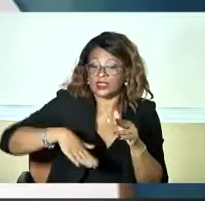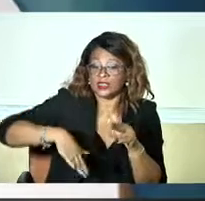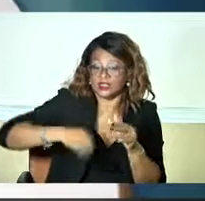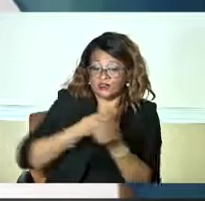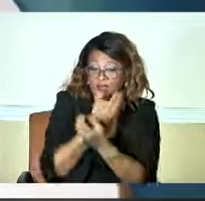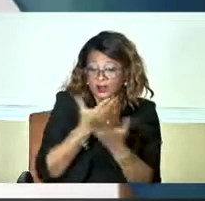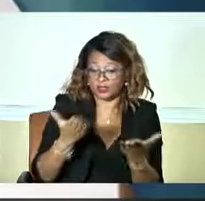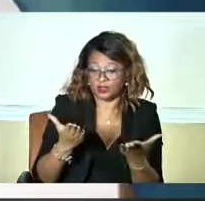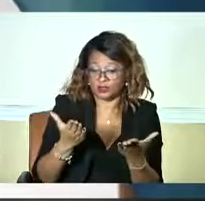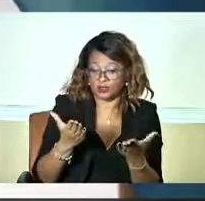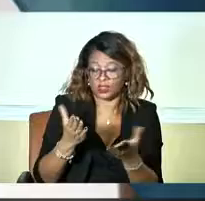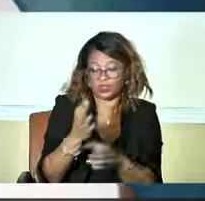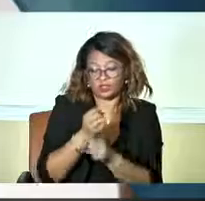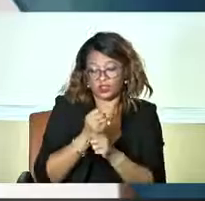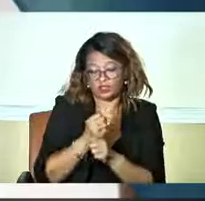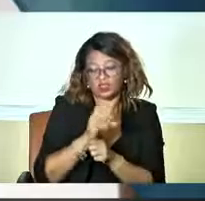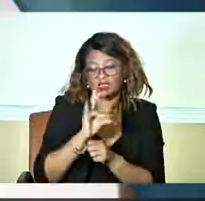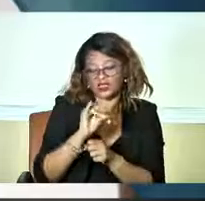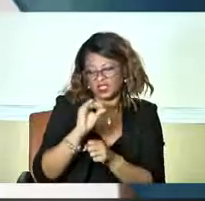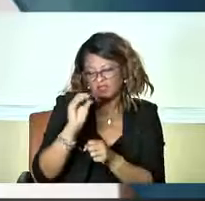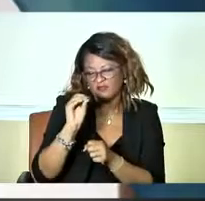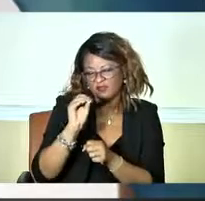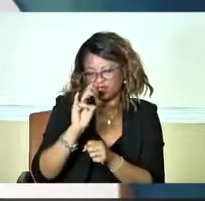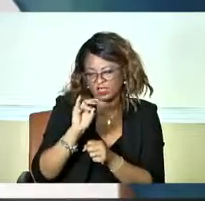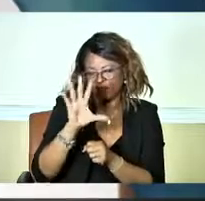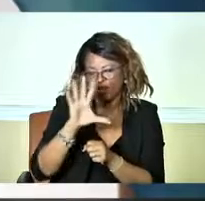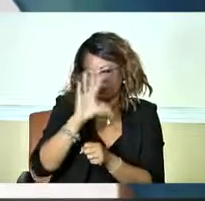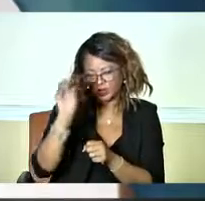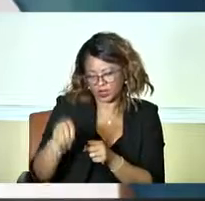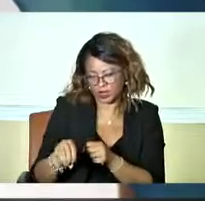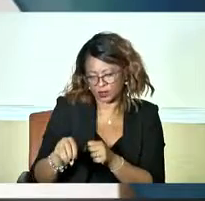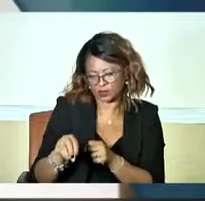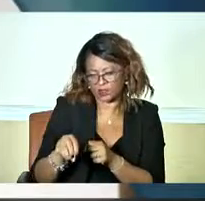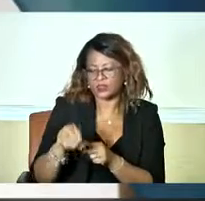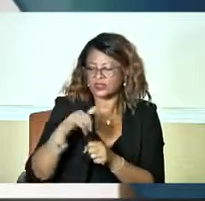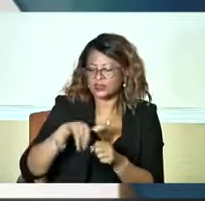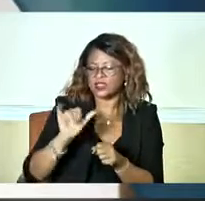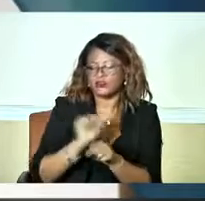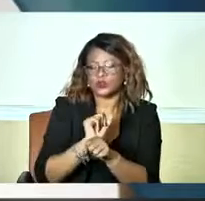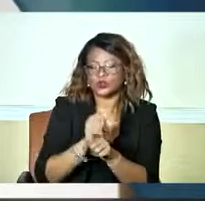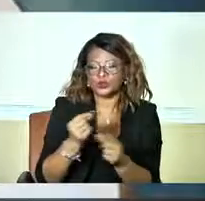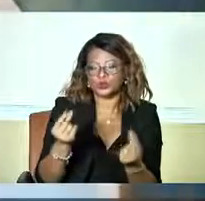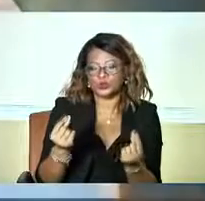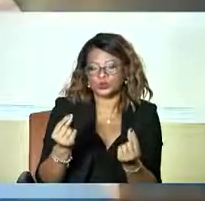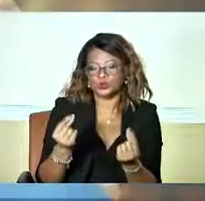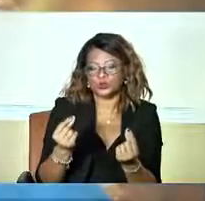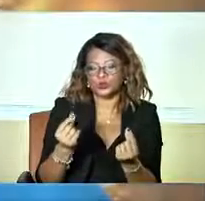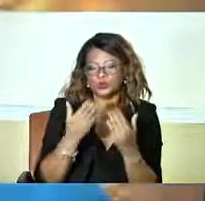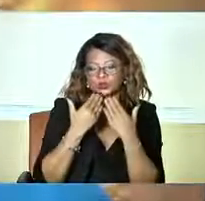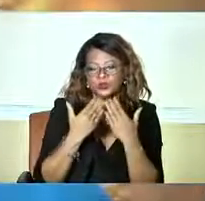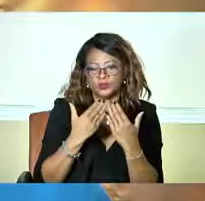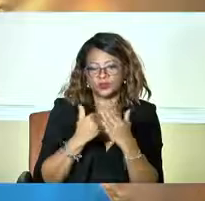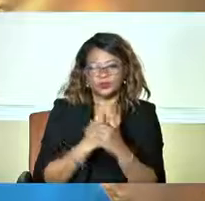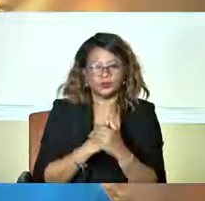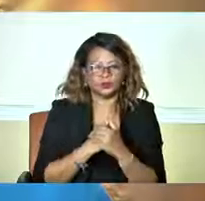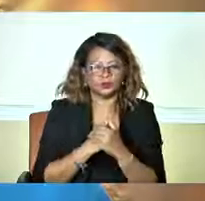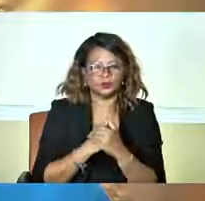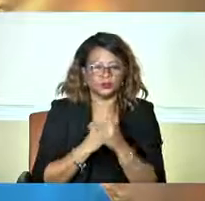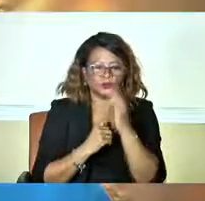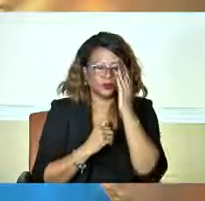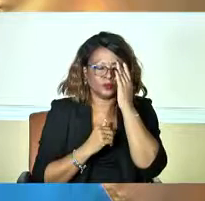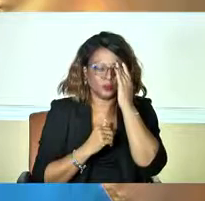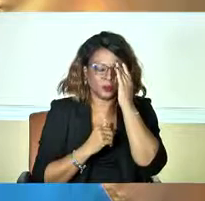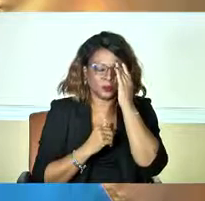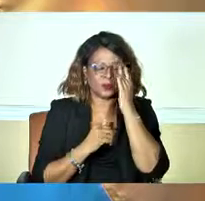information that I have is that they are still about 75 to 80%. So they still have work to do. Thank you. Thank